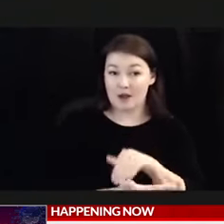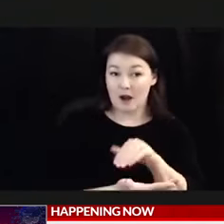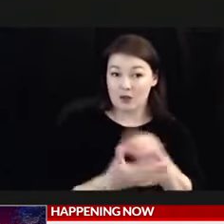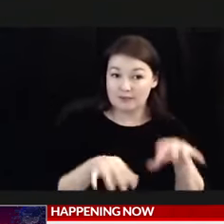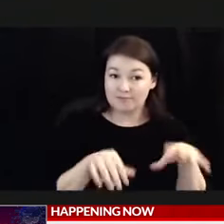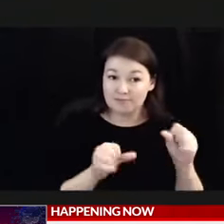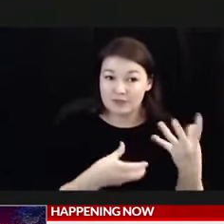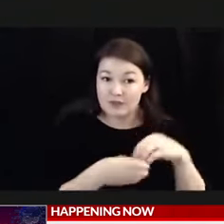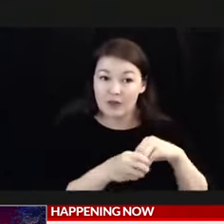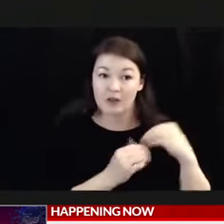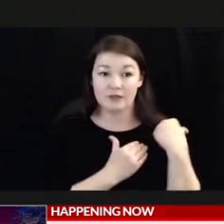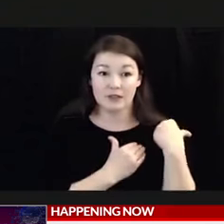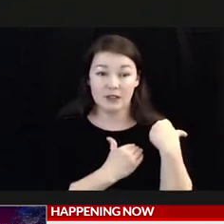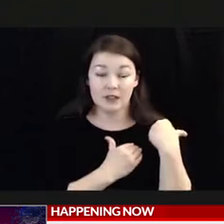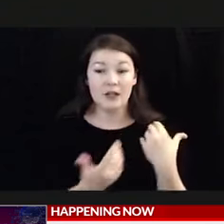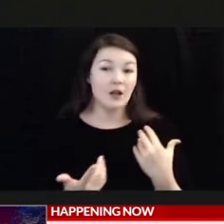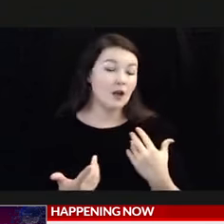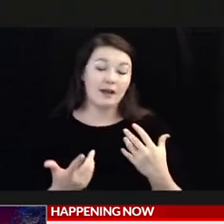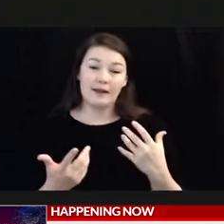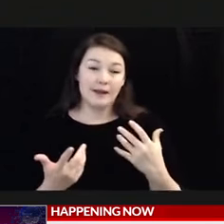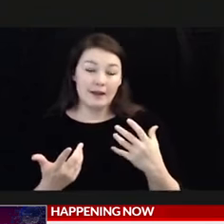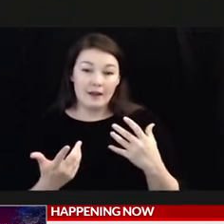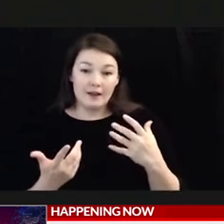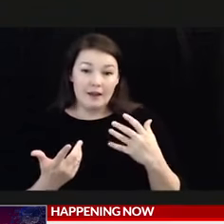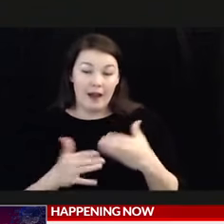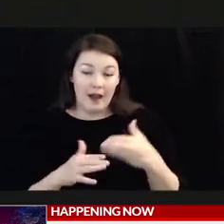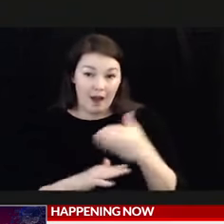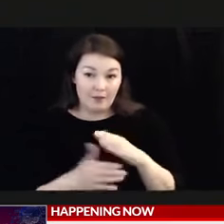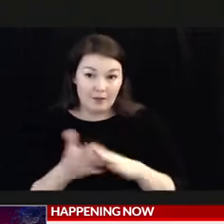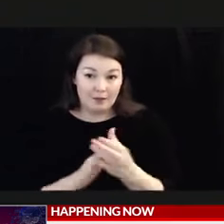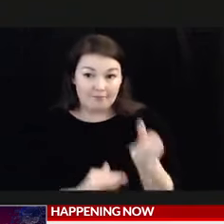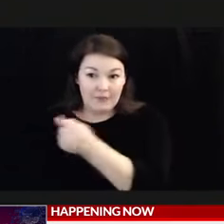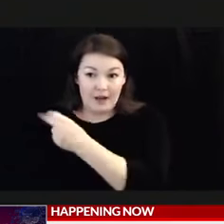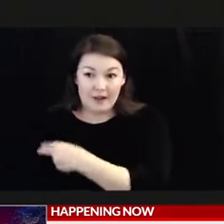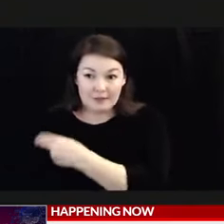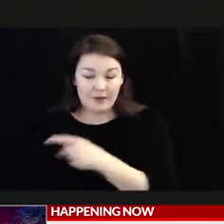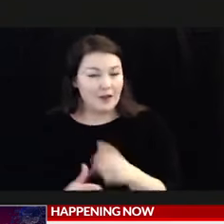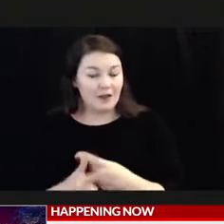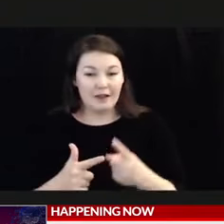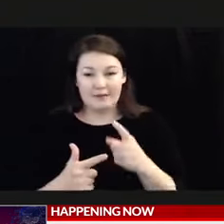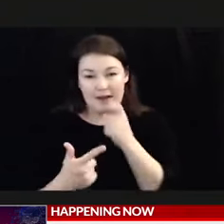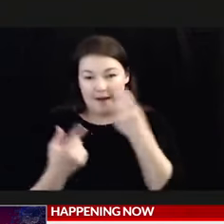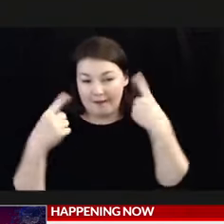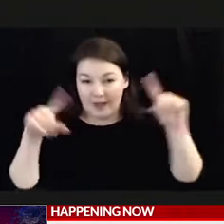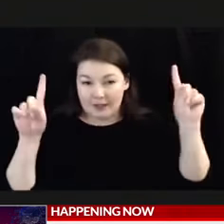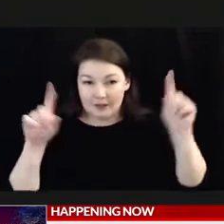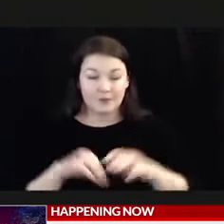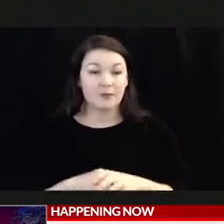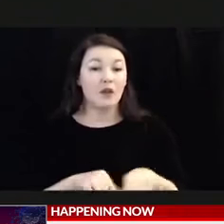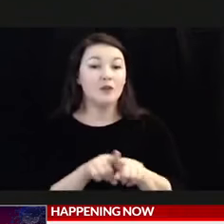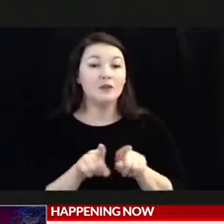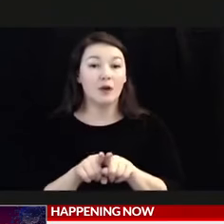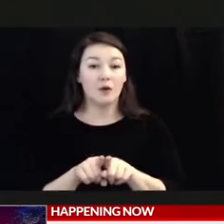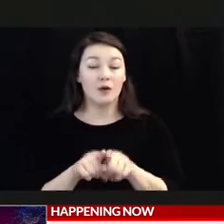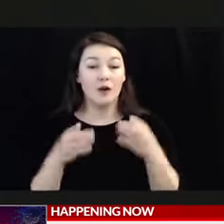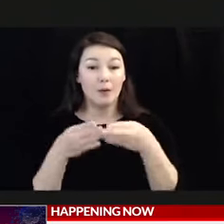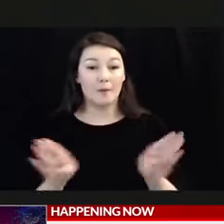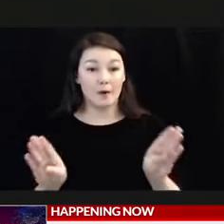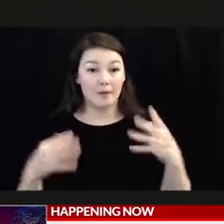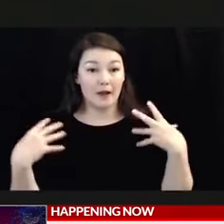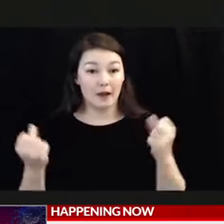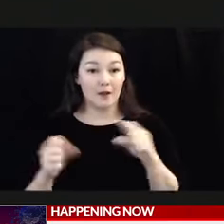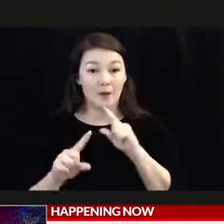are already so sick they're hospitalized. It won't help at that point. We have also issued the public health order around